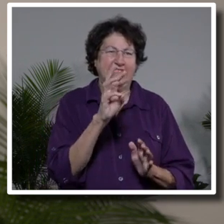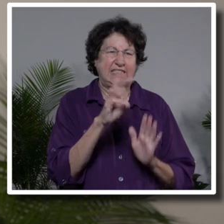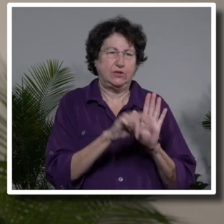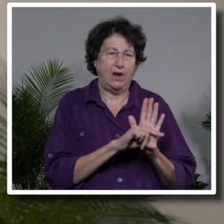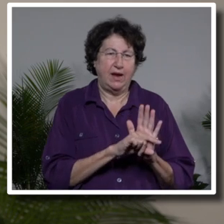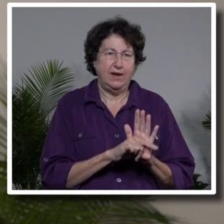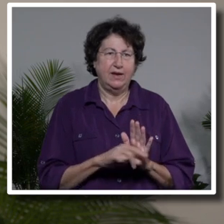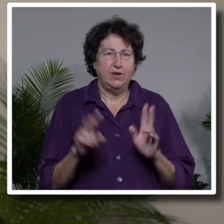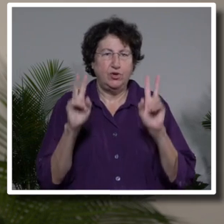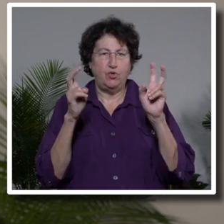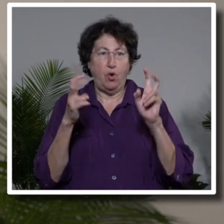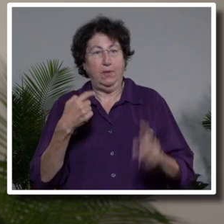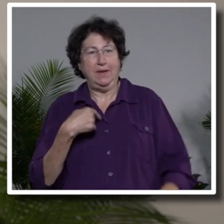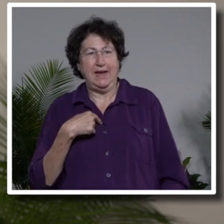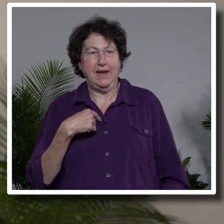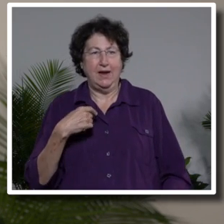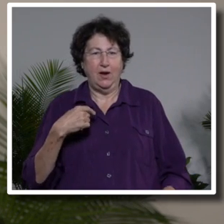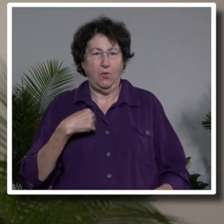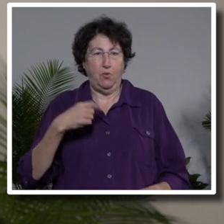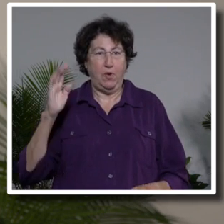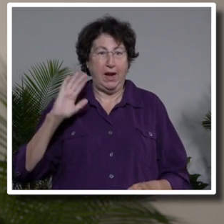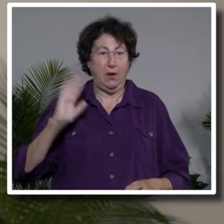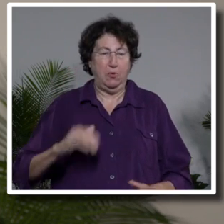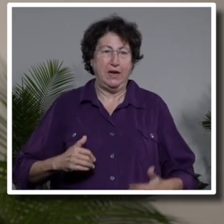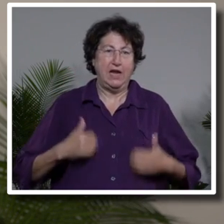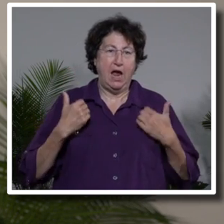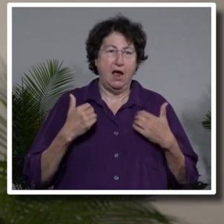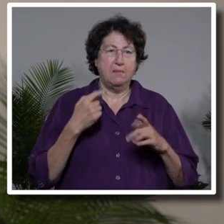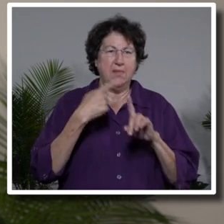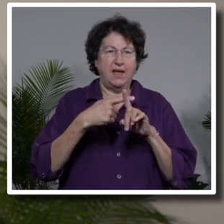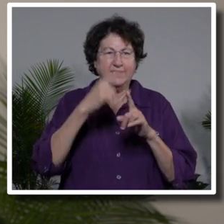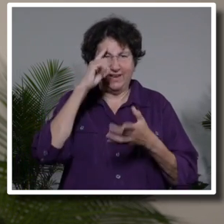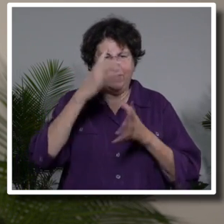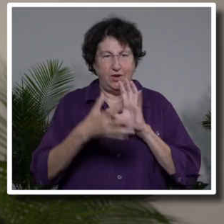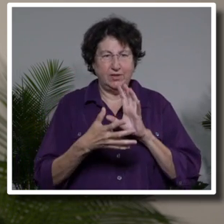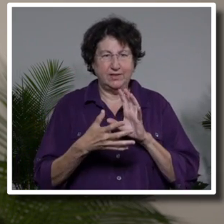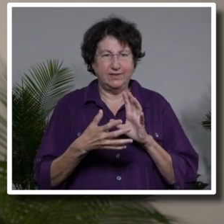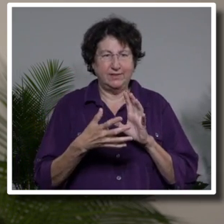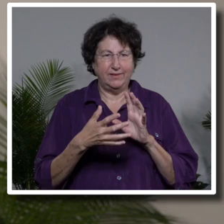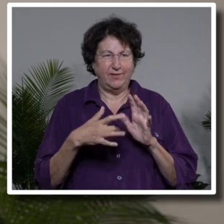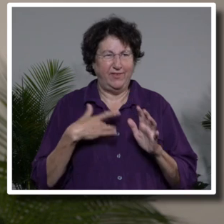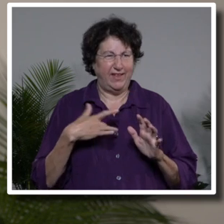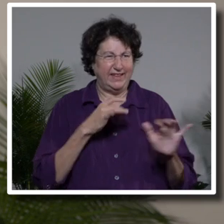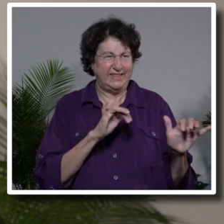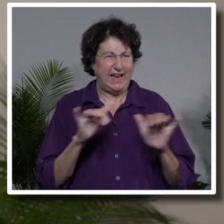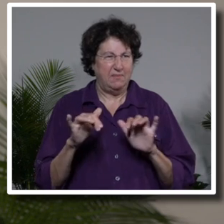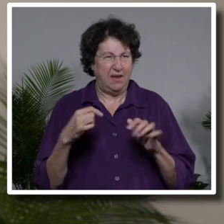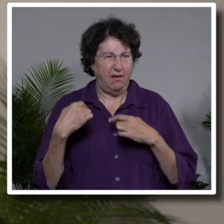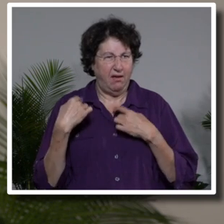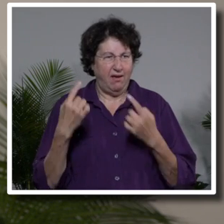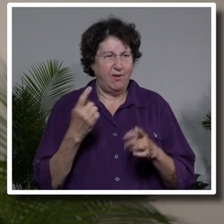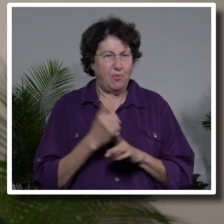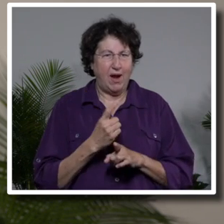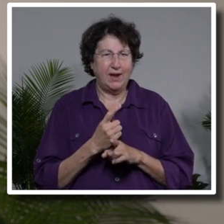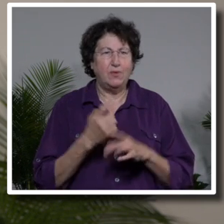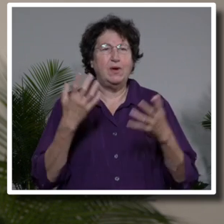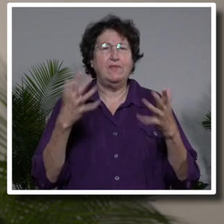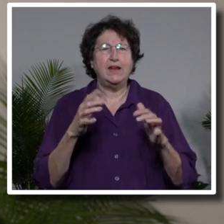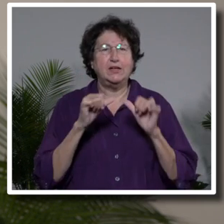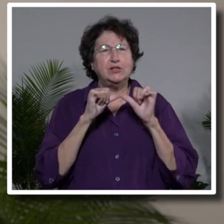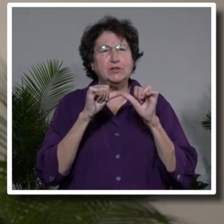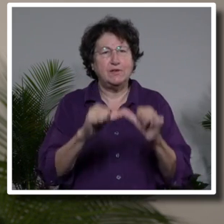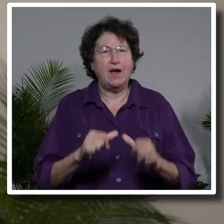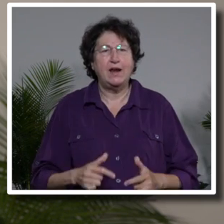To quote me, we were young and confused. Is that not how we feel now? We got through this once